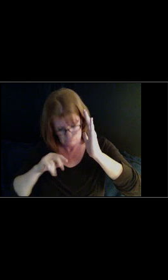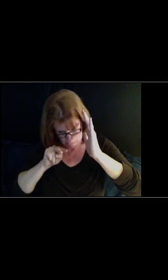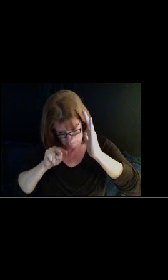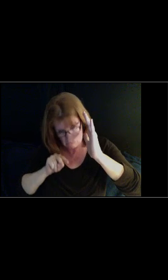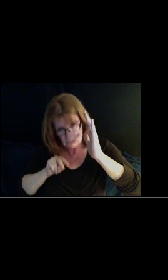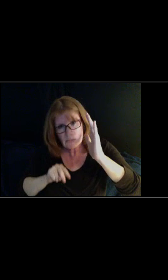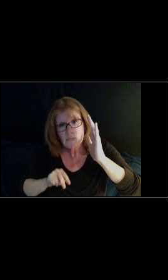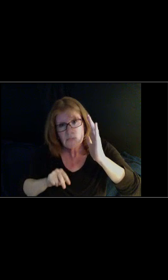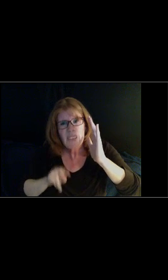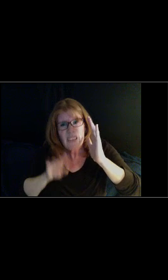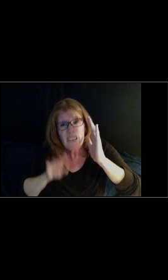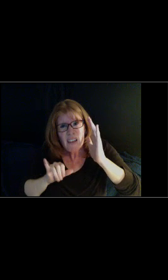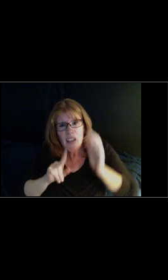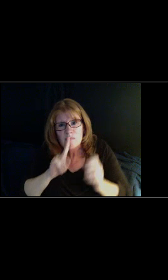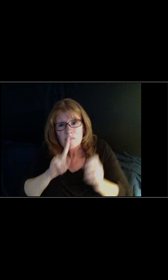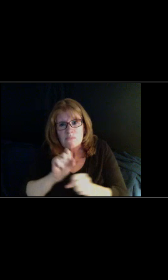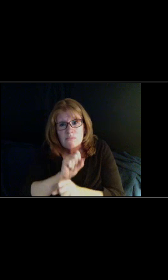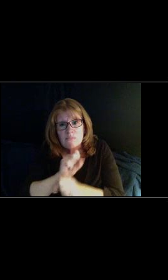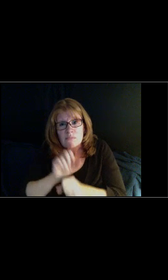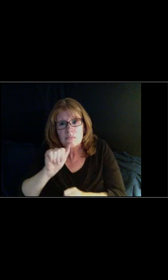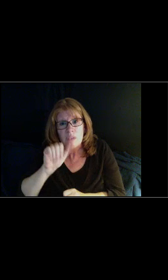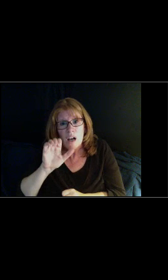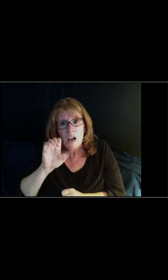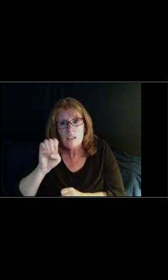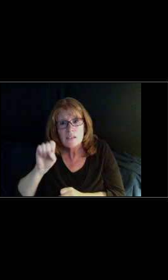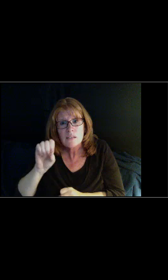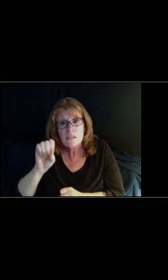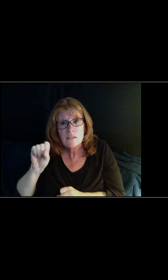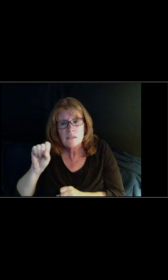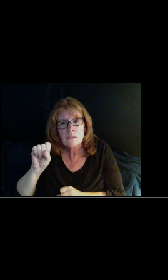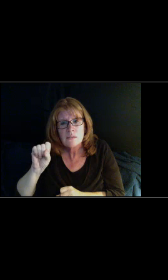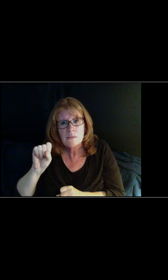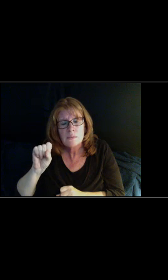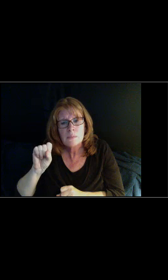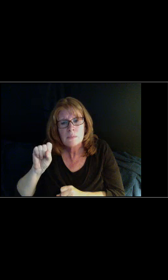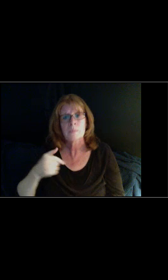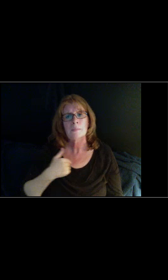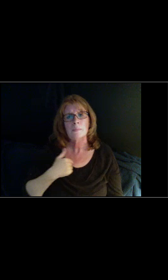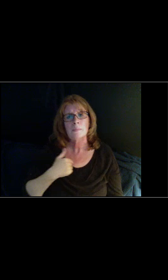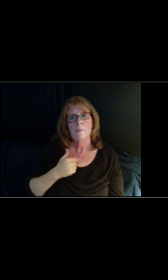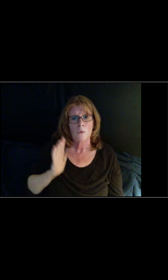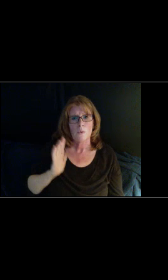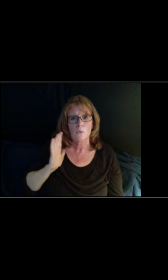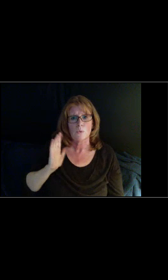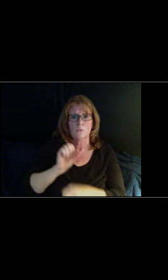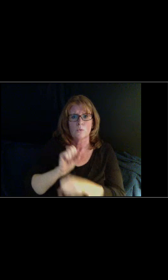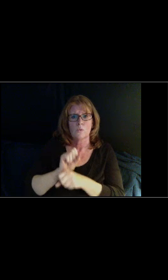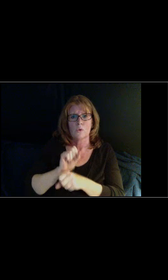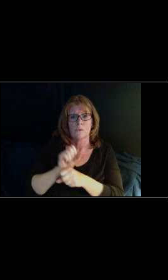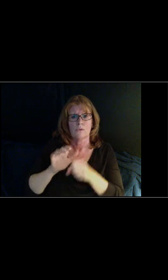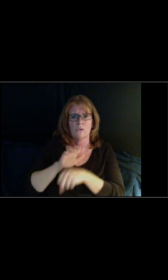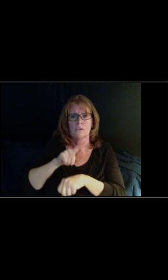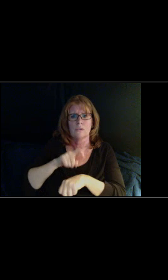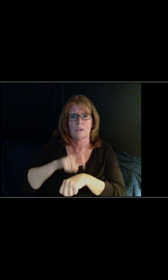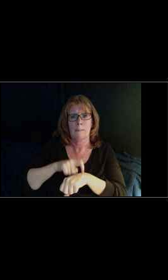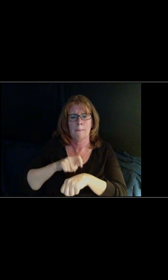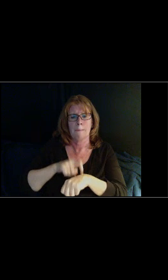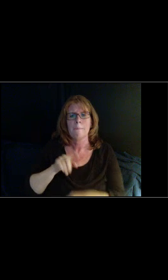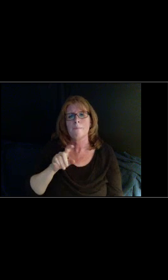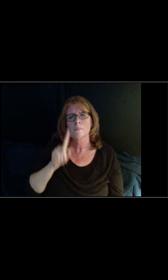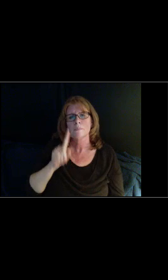could, but would really me signing my presentation approach